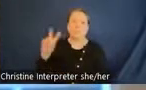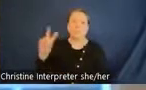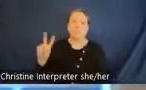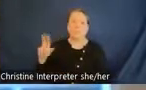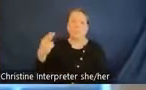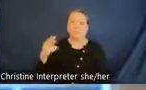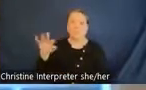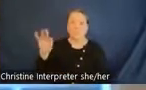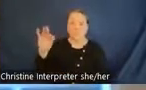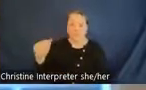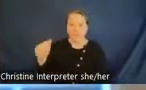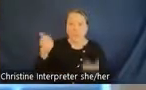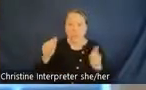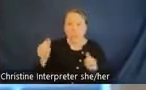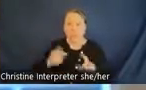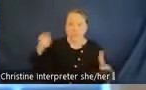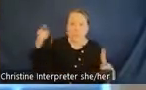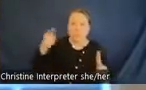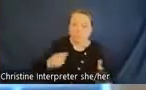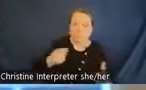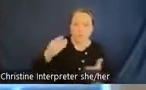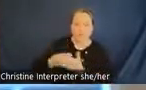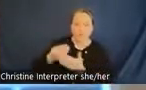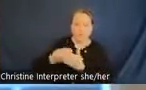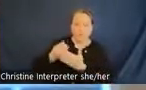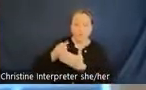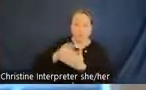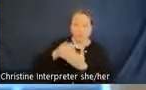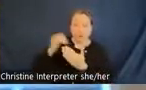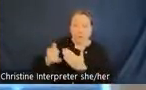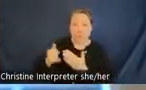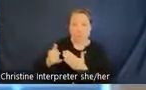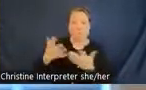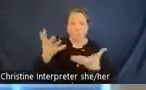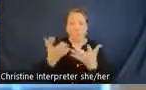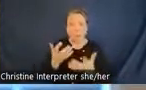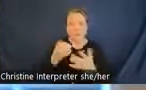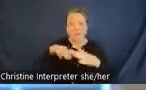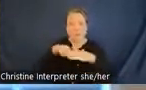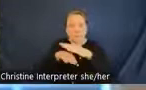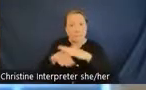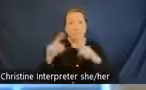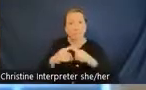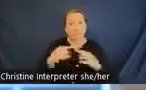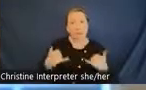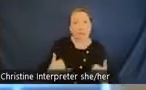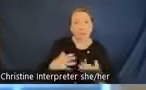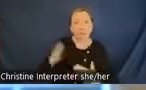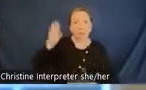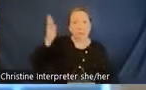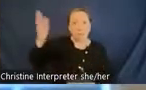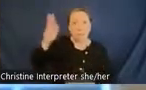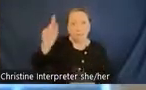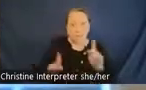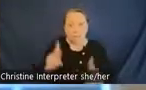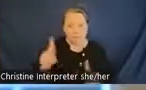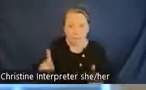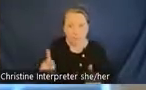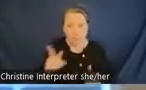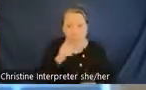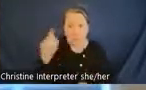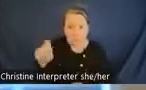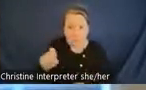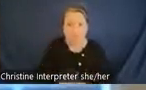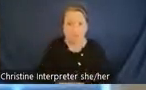all of our funded projects accessible to current and future occupants, and we want